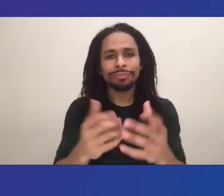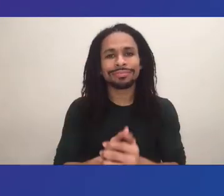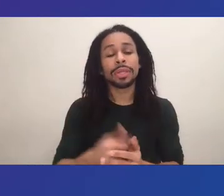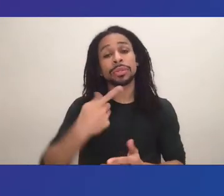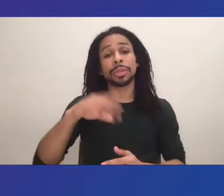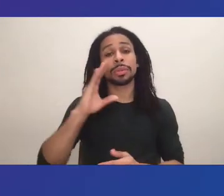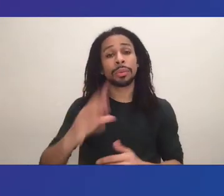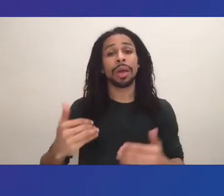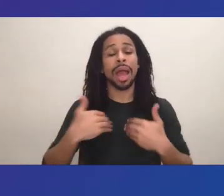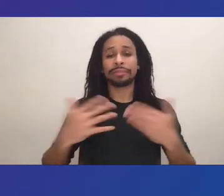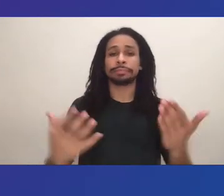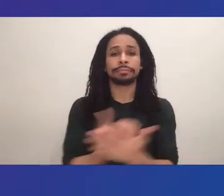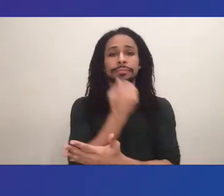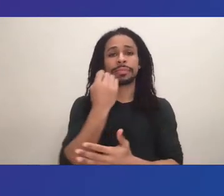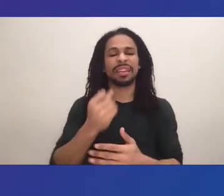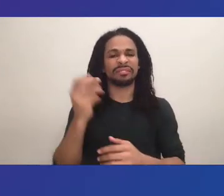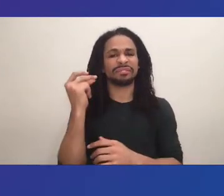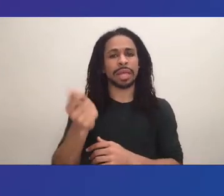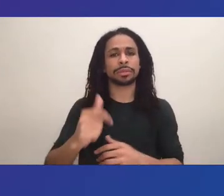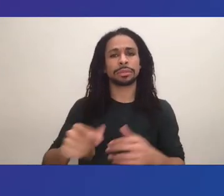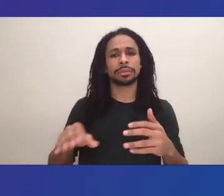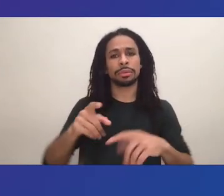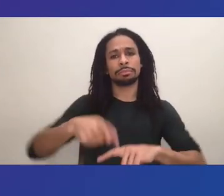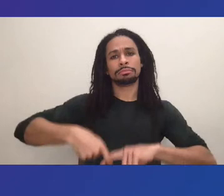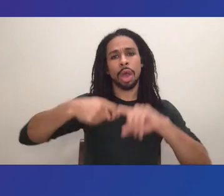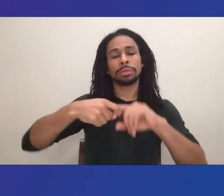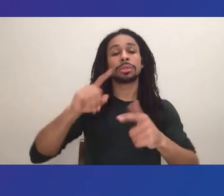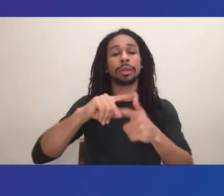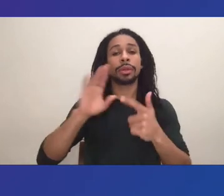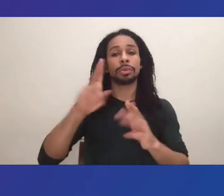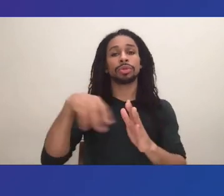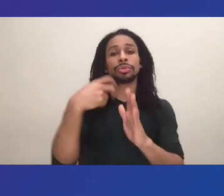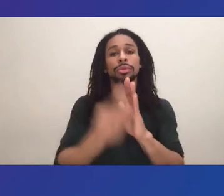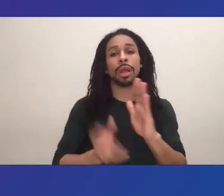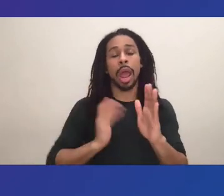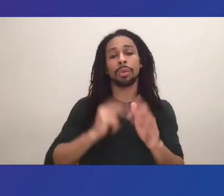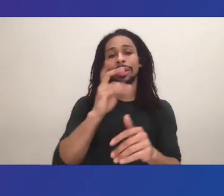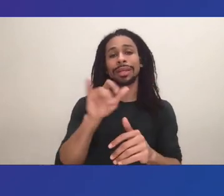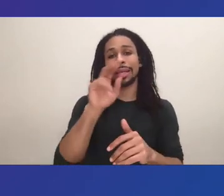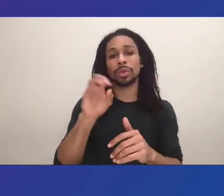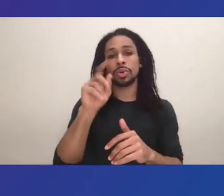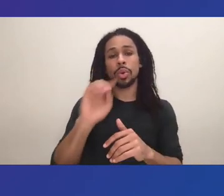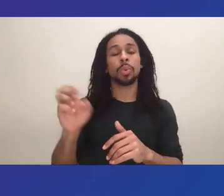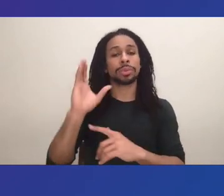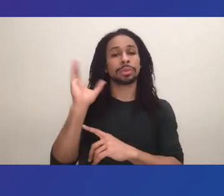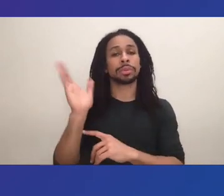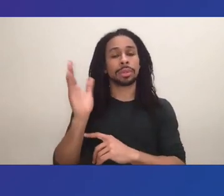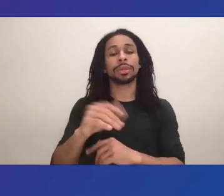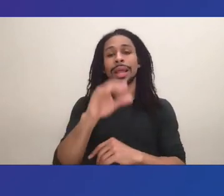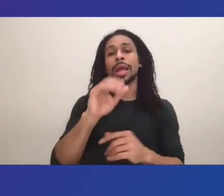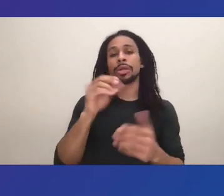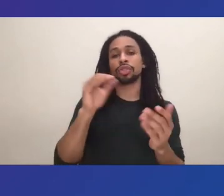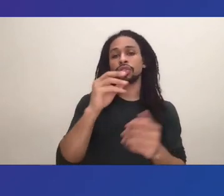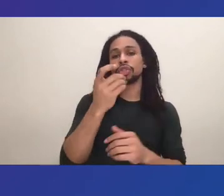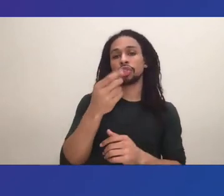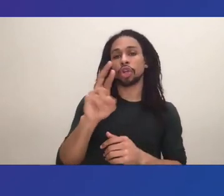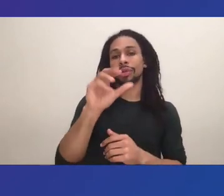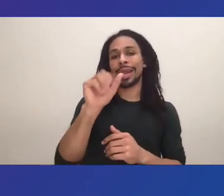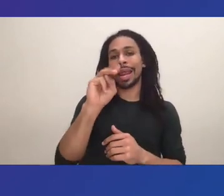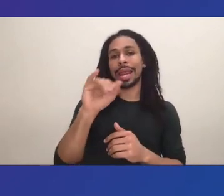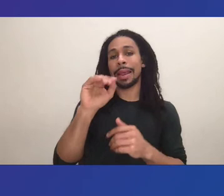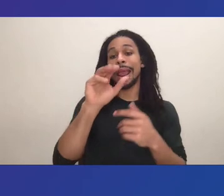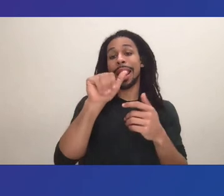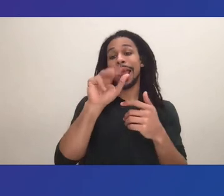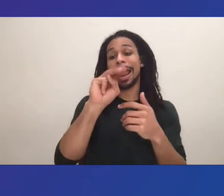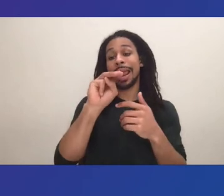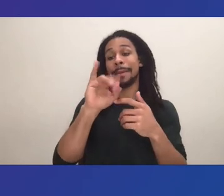ahead and take another quick pause, and then we're going to jump into our keynote address by Dr. Aimee Meredith Cox. As a reminder,